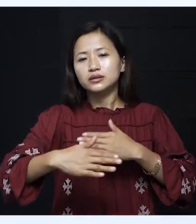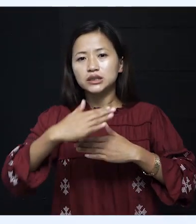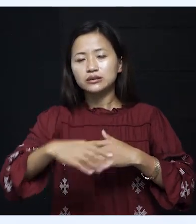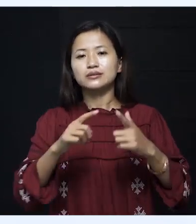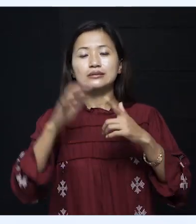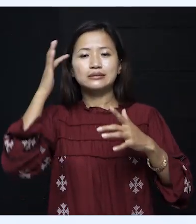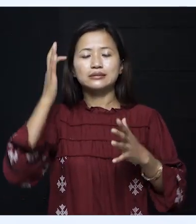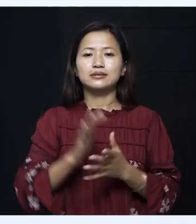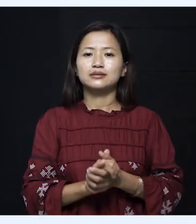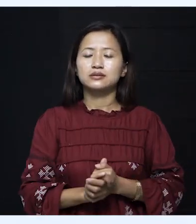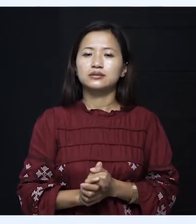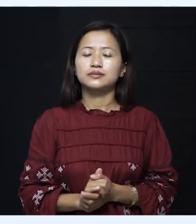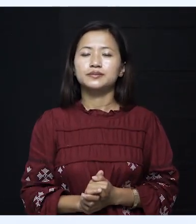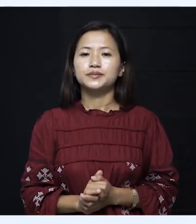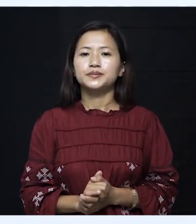tense.